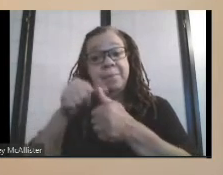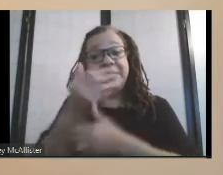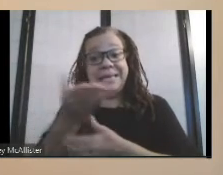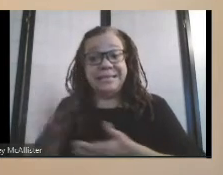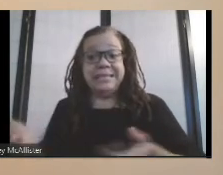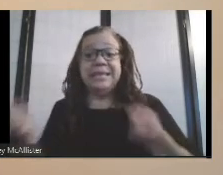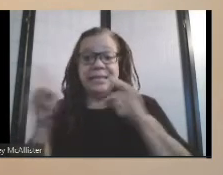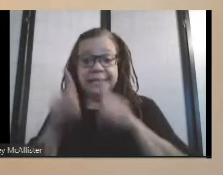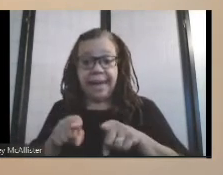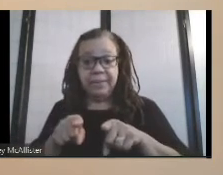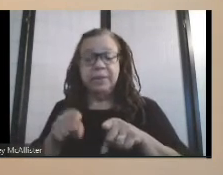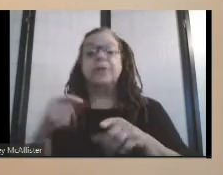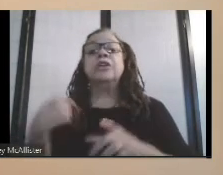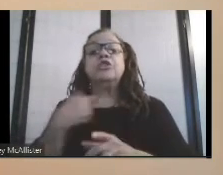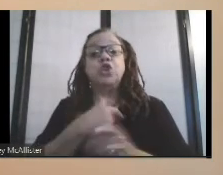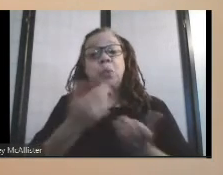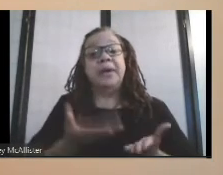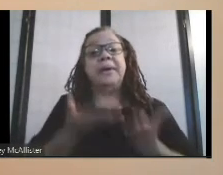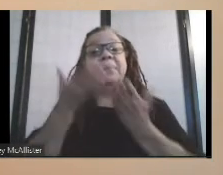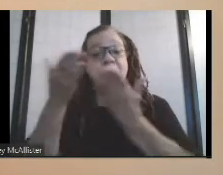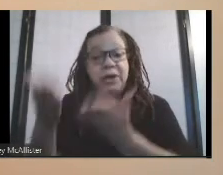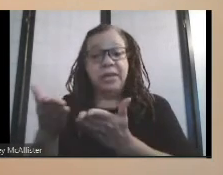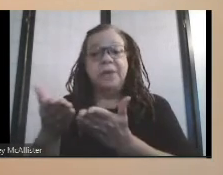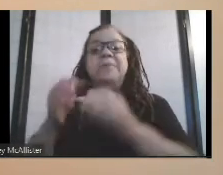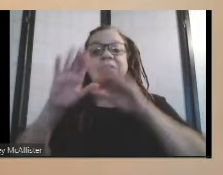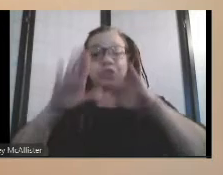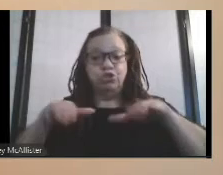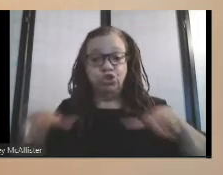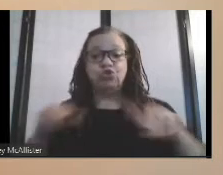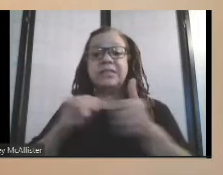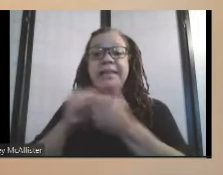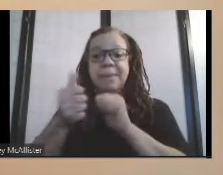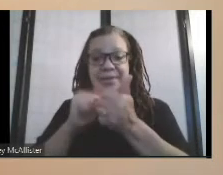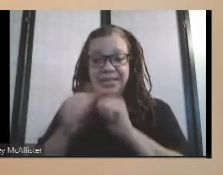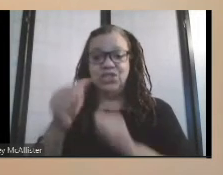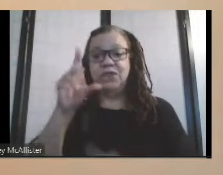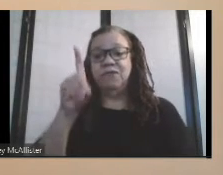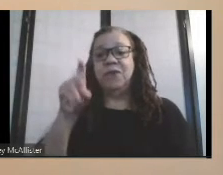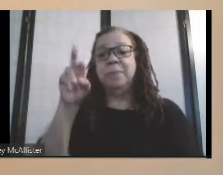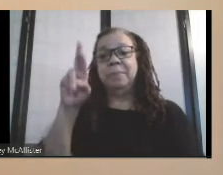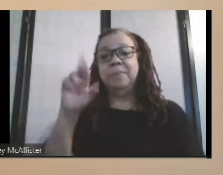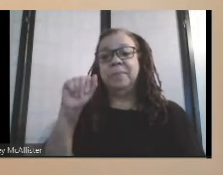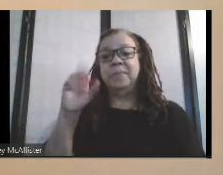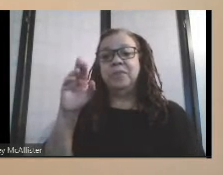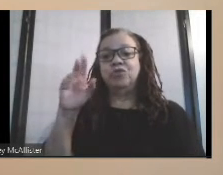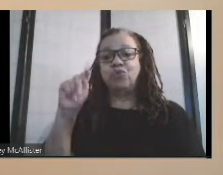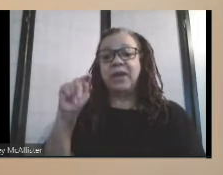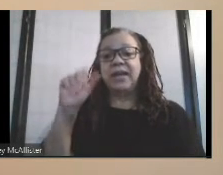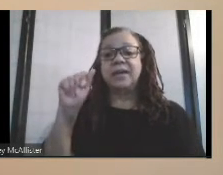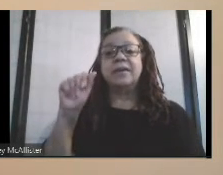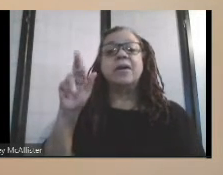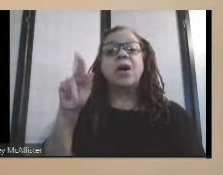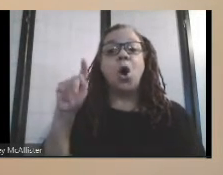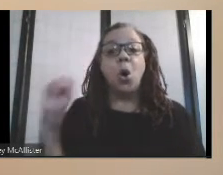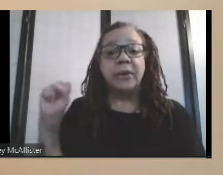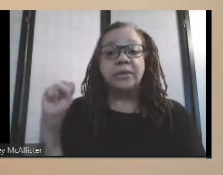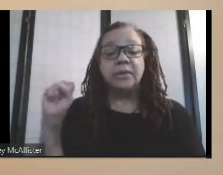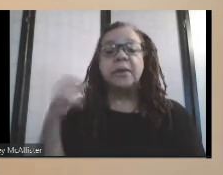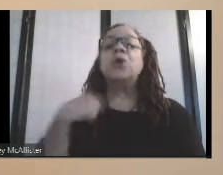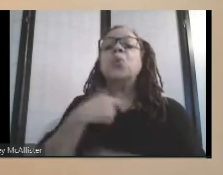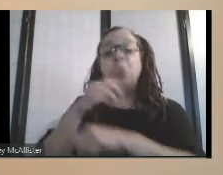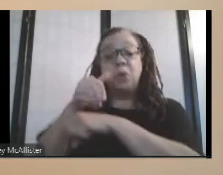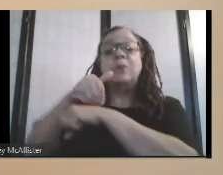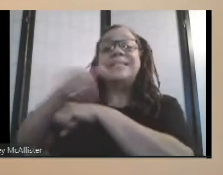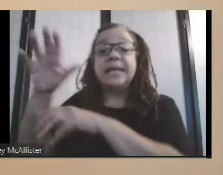mind, and so Dracut Arts brings you Dracut Arts Children's Competition. We will